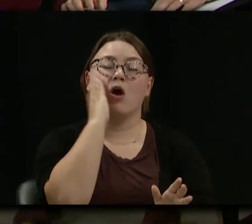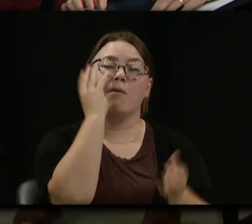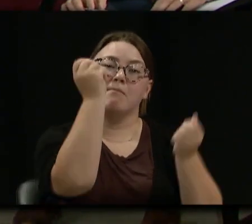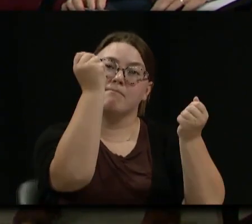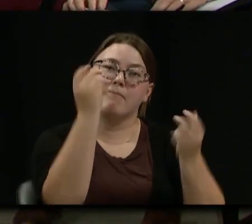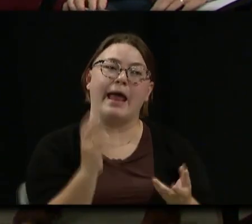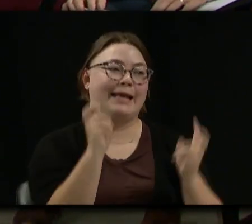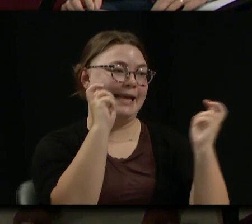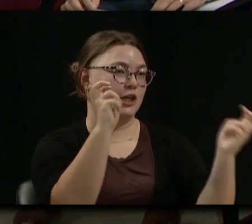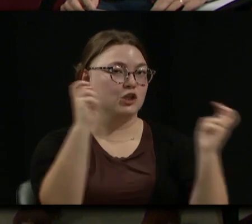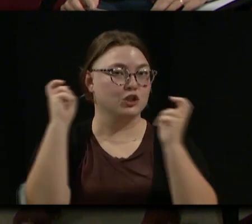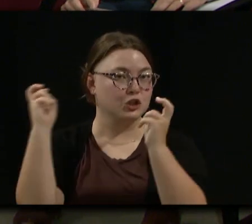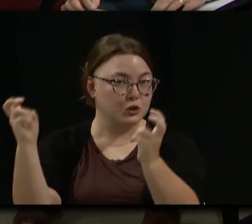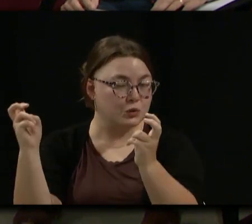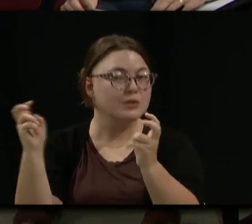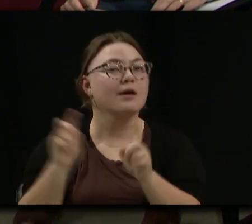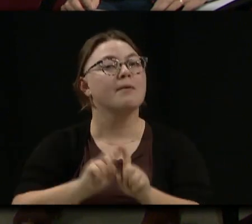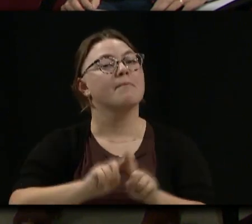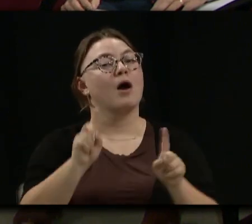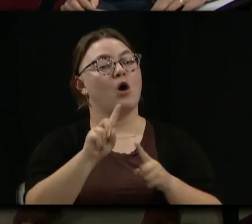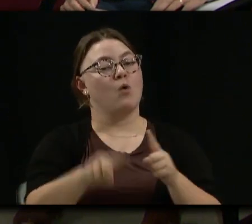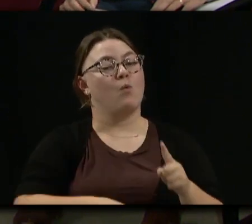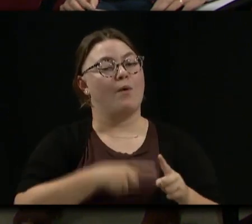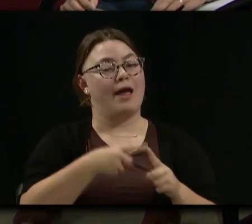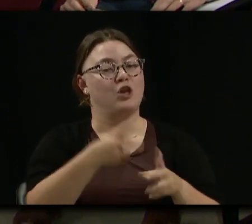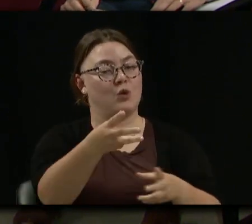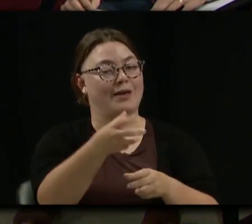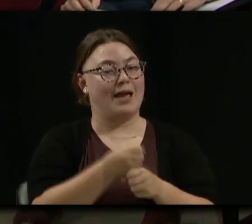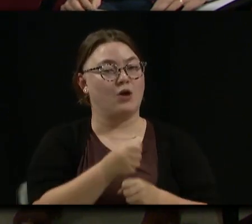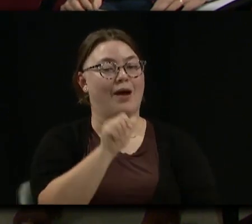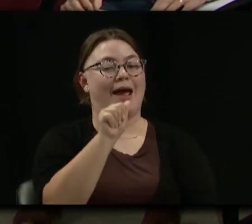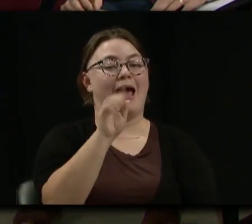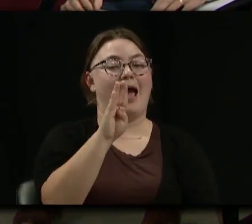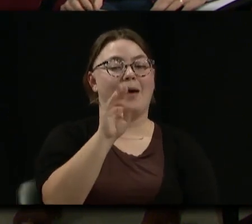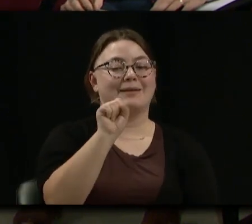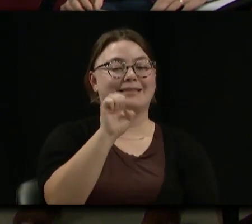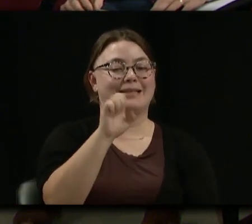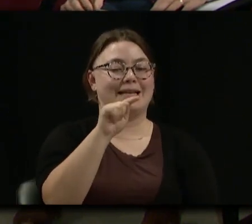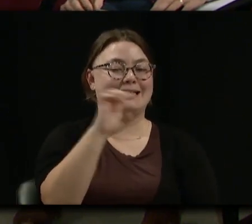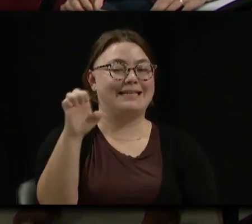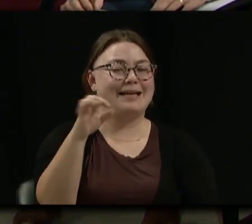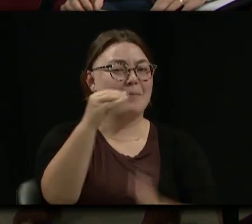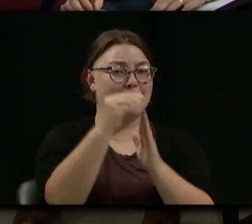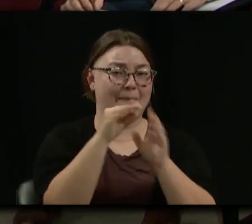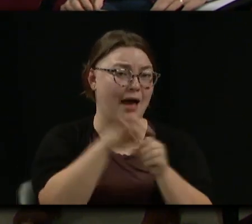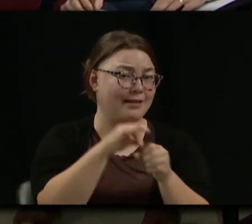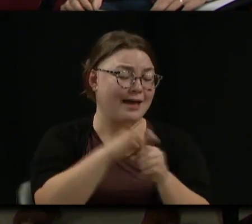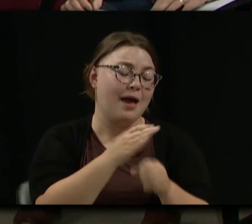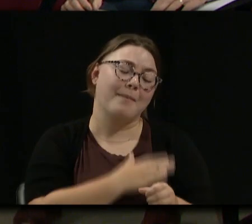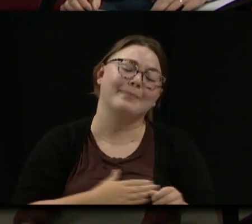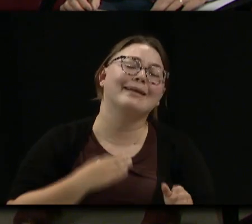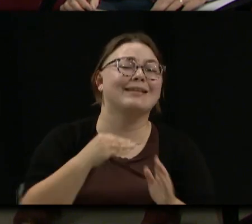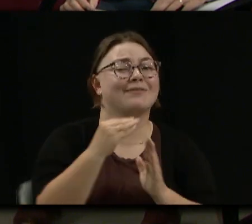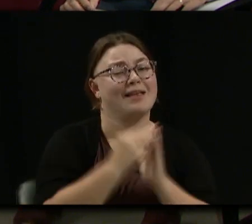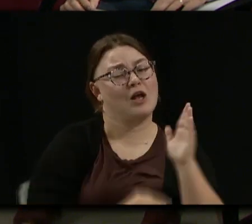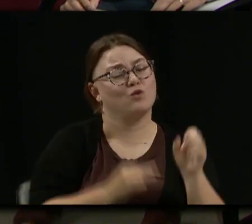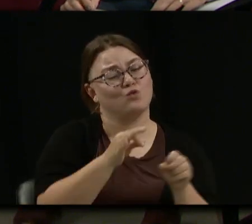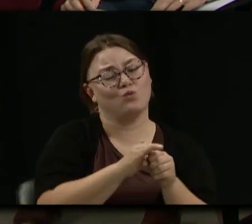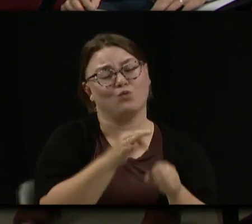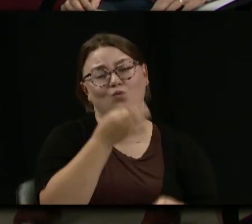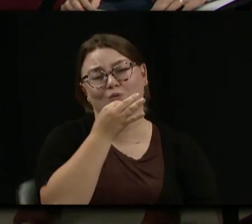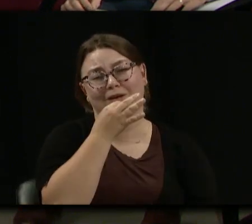out there, but we do encourage you, once you receive your absentee ballot itself, please fill it out as soon as possible.